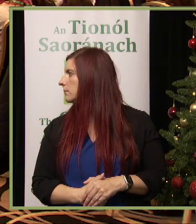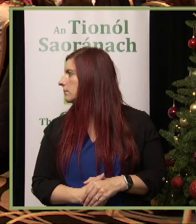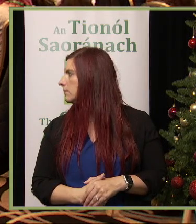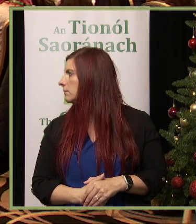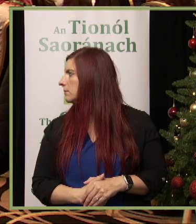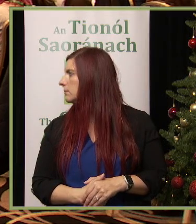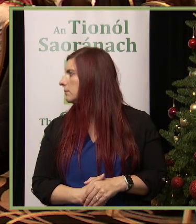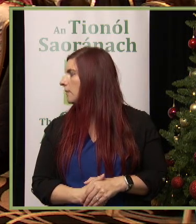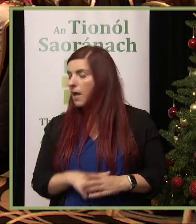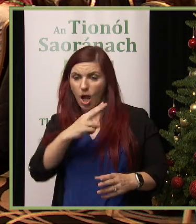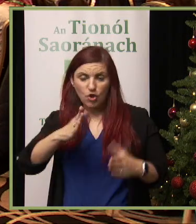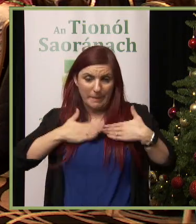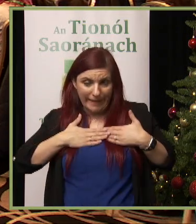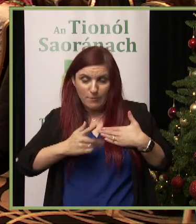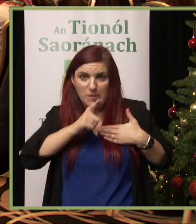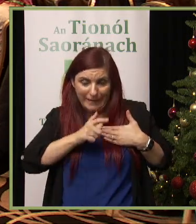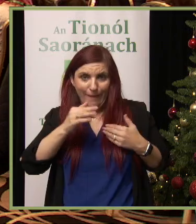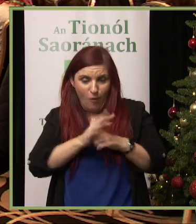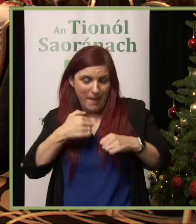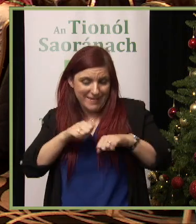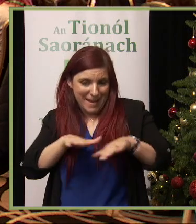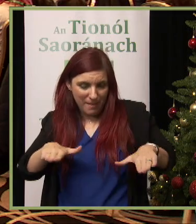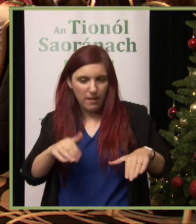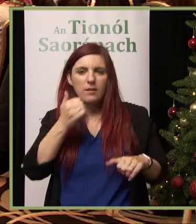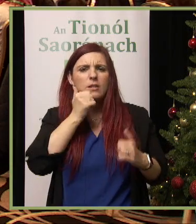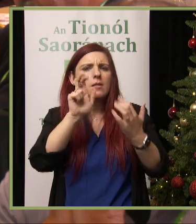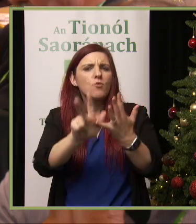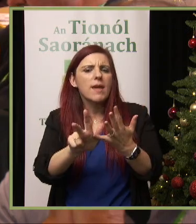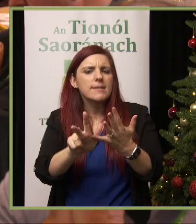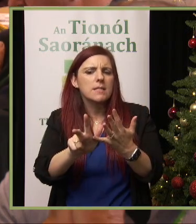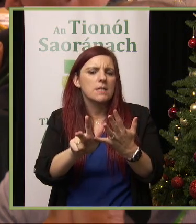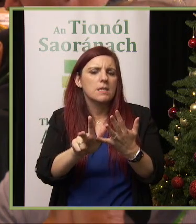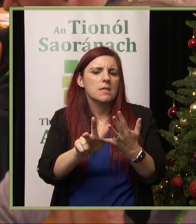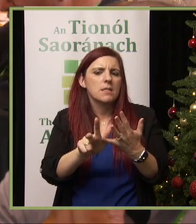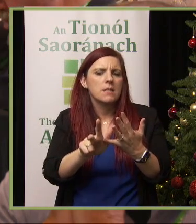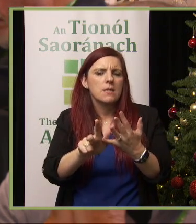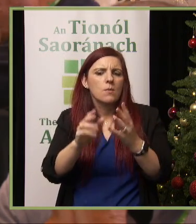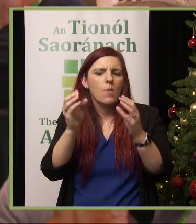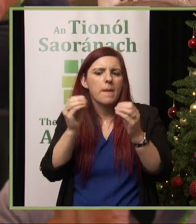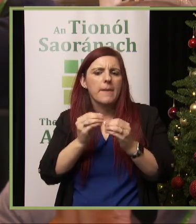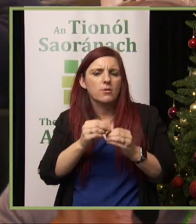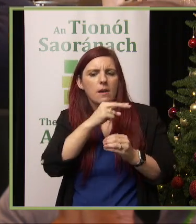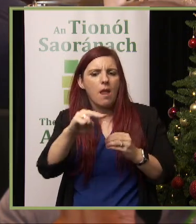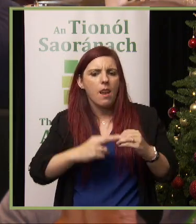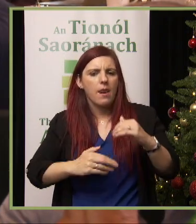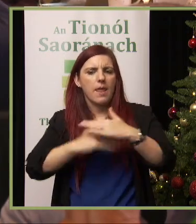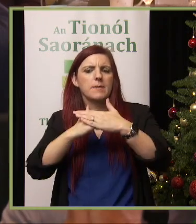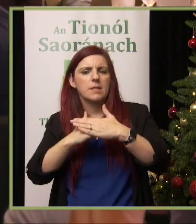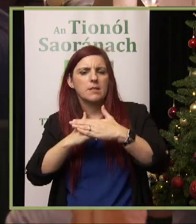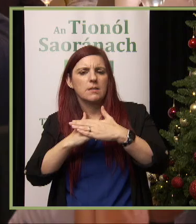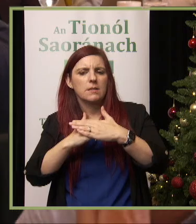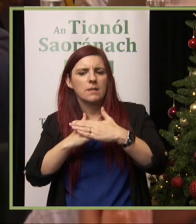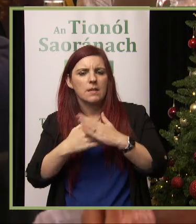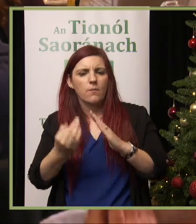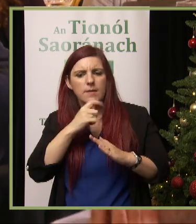It's not just me, by the way, just the whole table. Yeah. But back at number 8, we mentioned not limiting to national networks. If we're saying